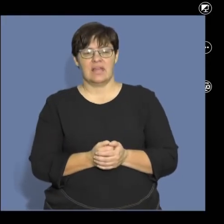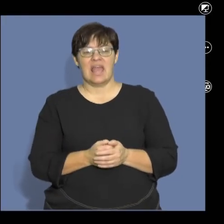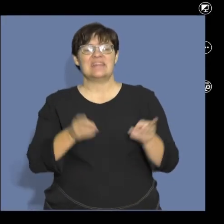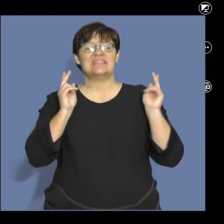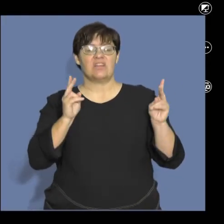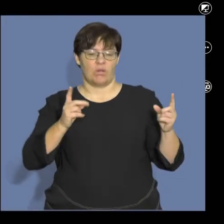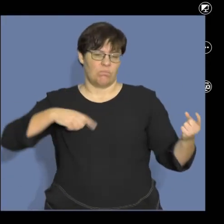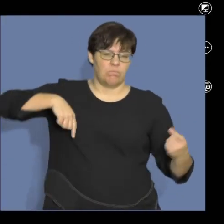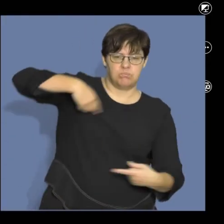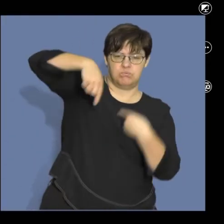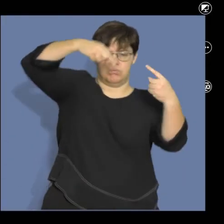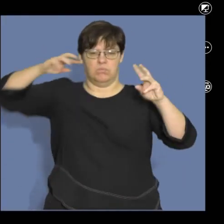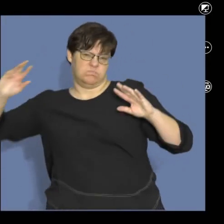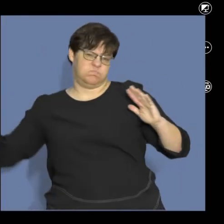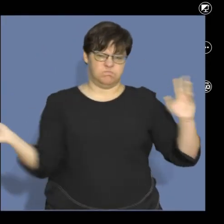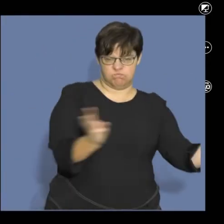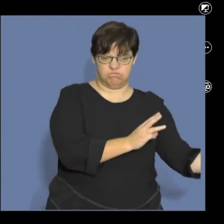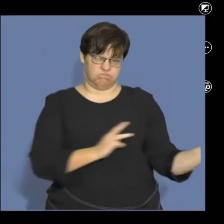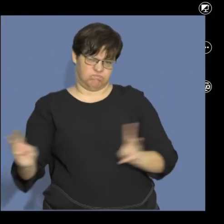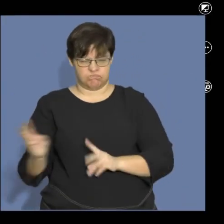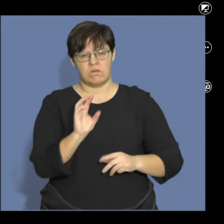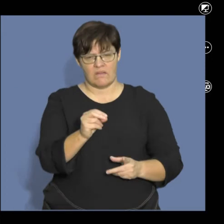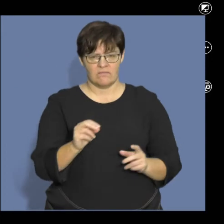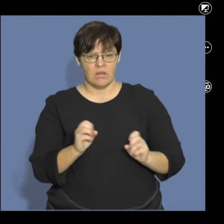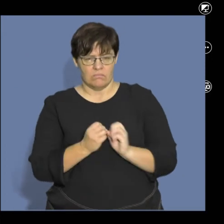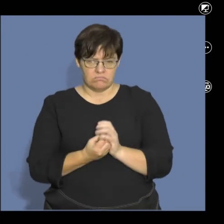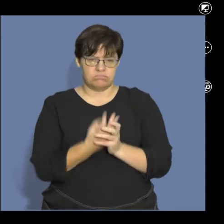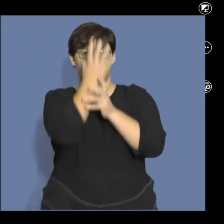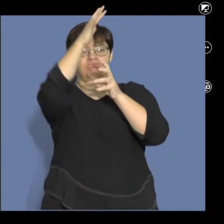natural catastrophes, storms,